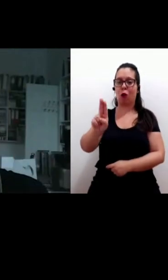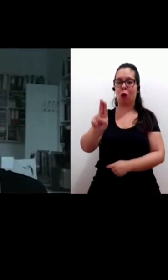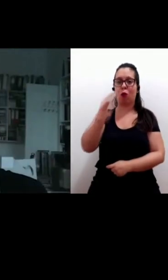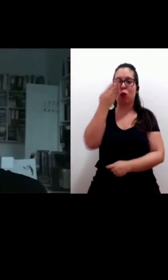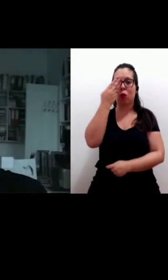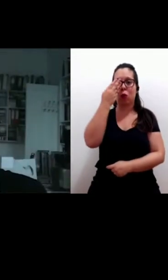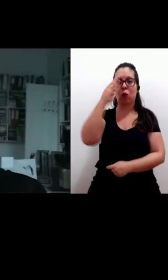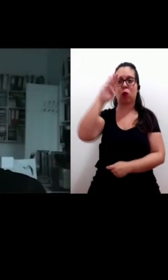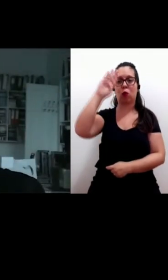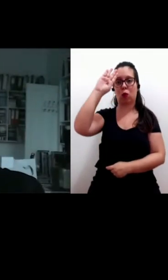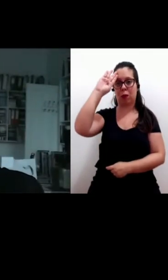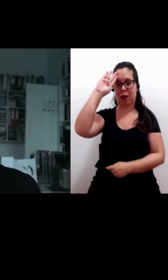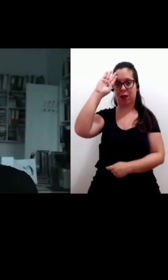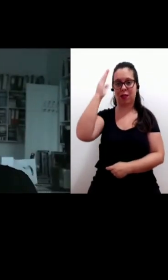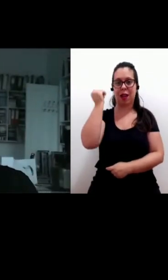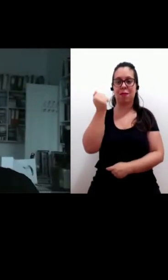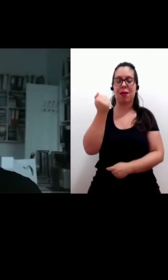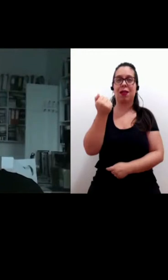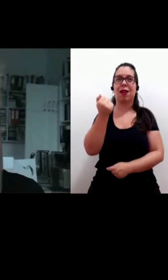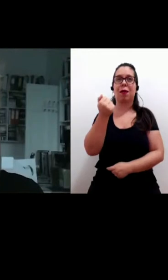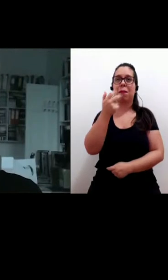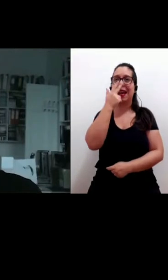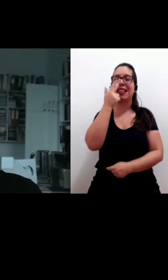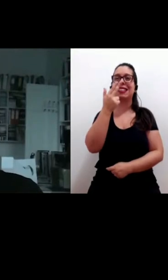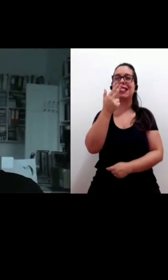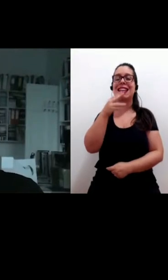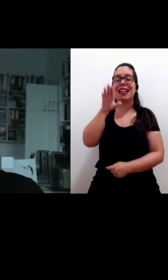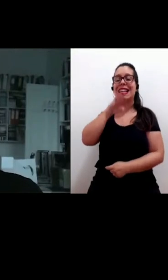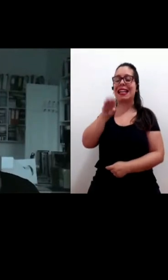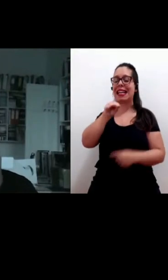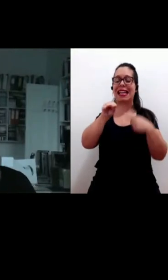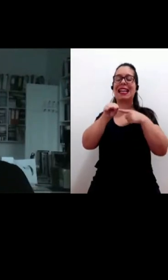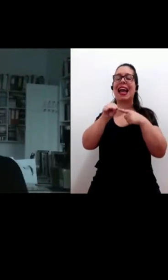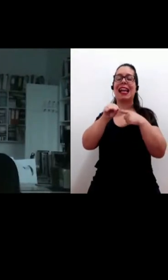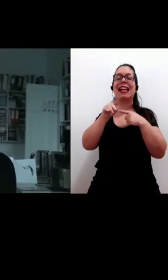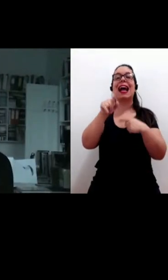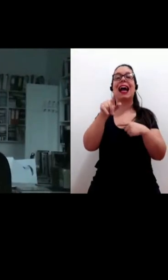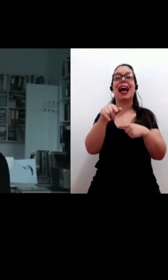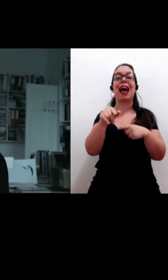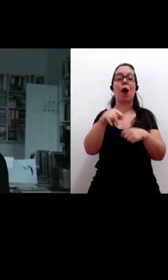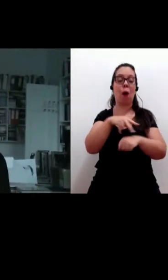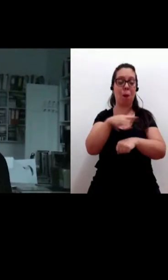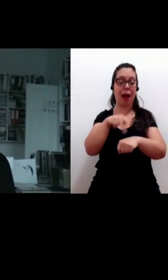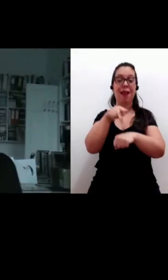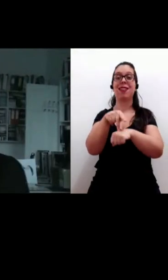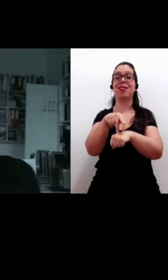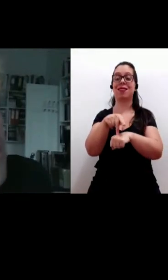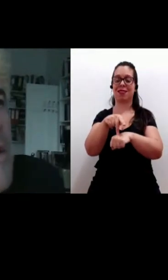speaks, as it were, you know, and in the particular scene we've just looked at, you know, I was,